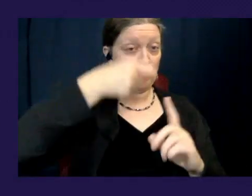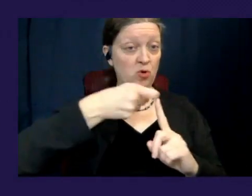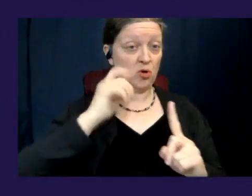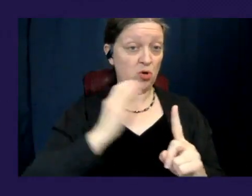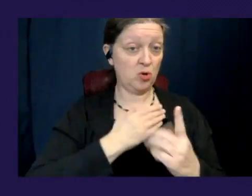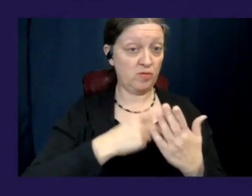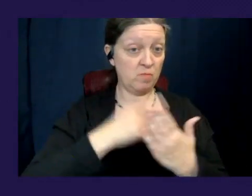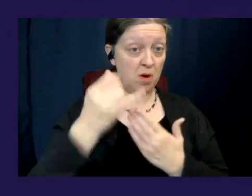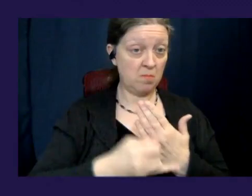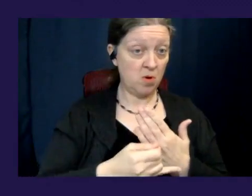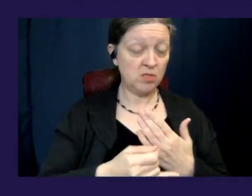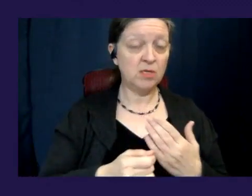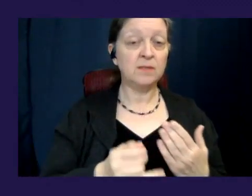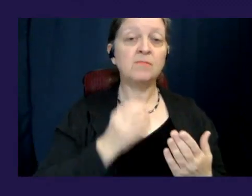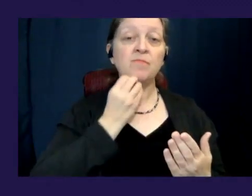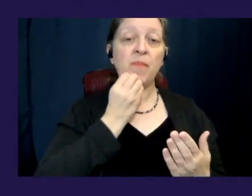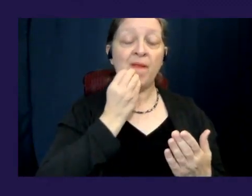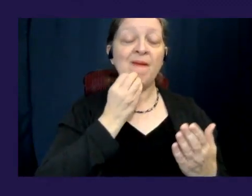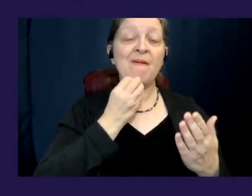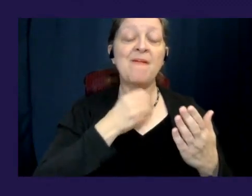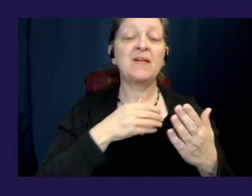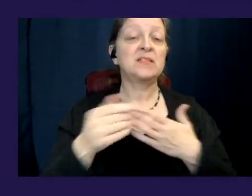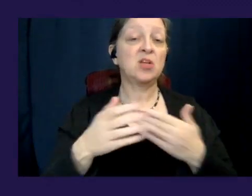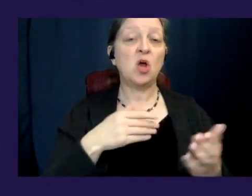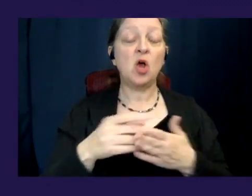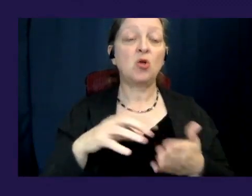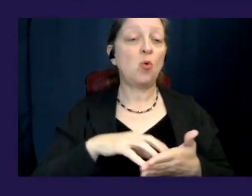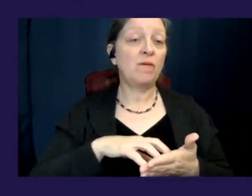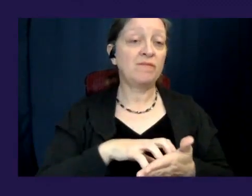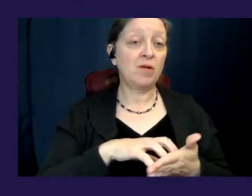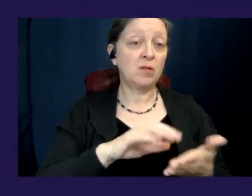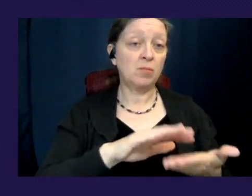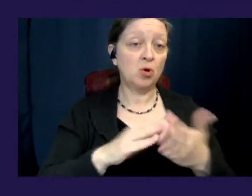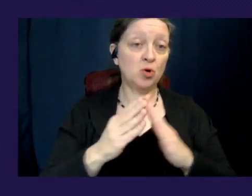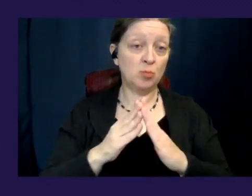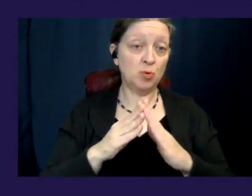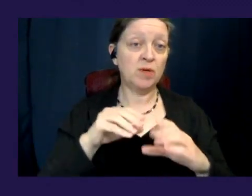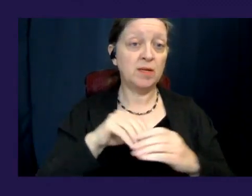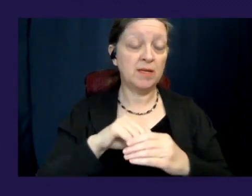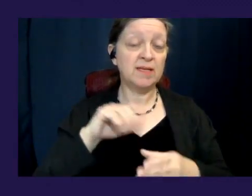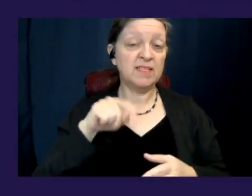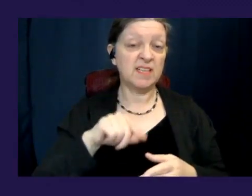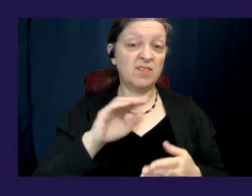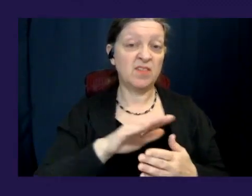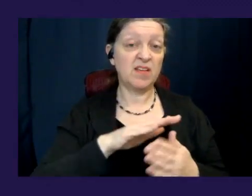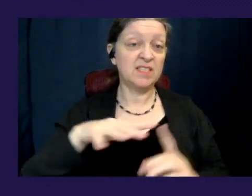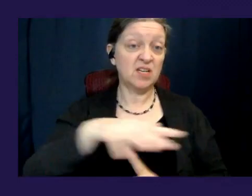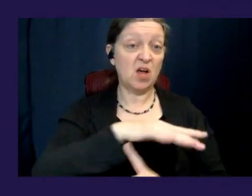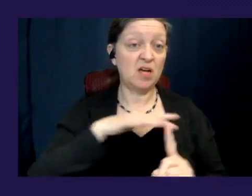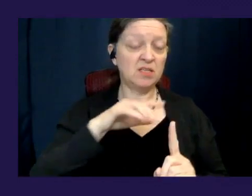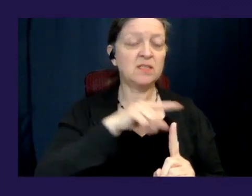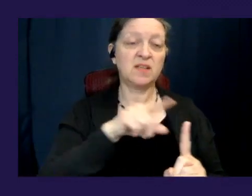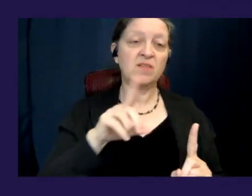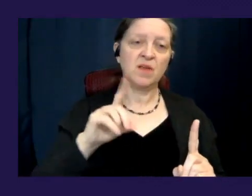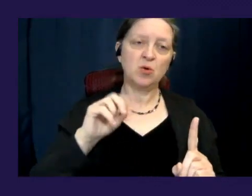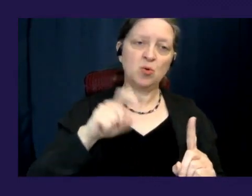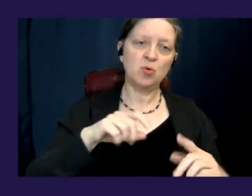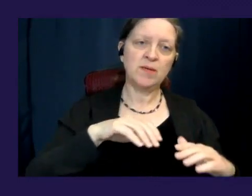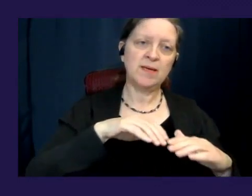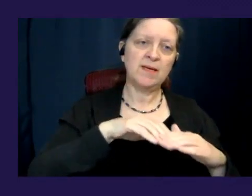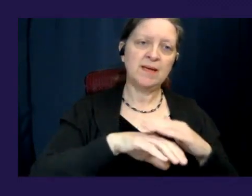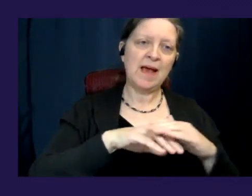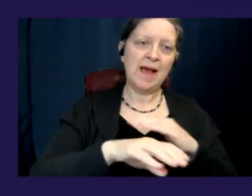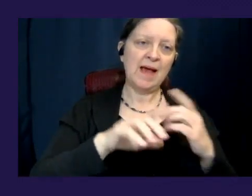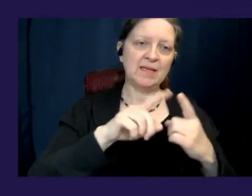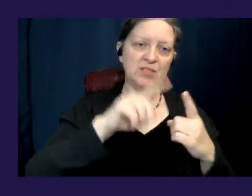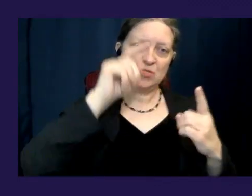although vulnerable communities in this context that we work with, they do need access to information. One of the main things that we've seen